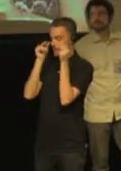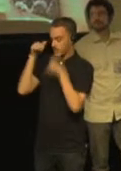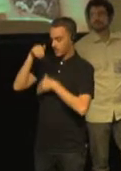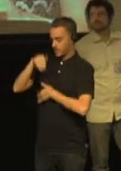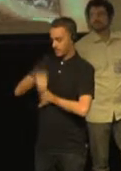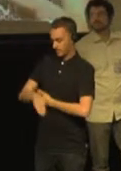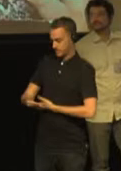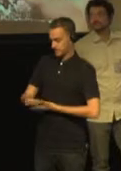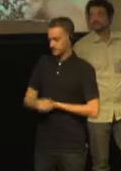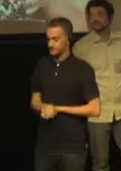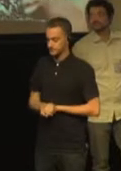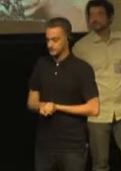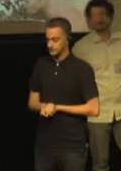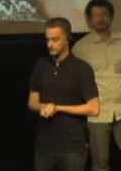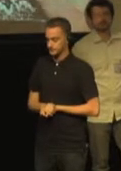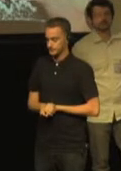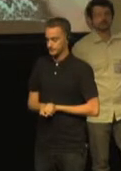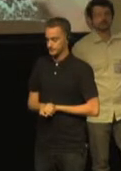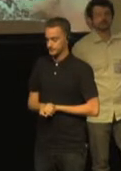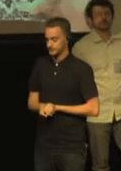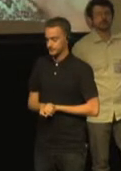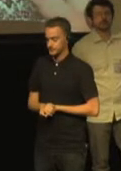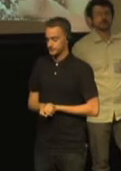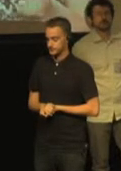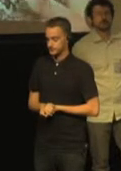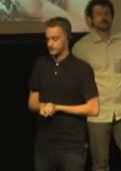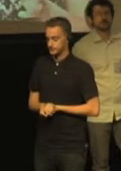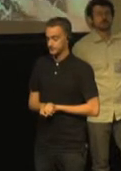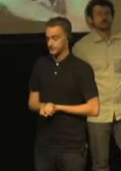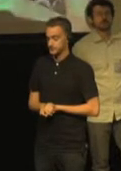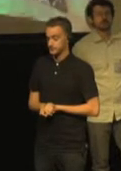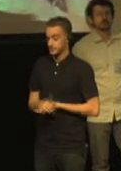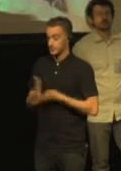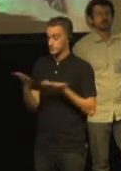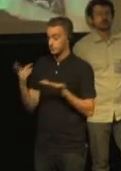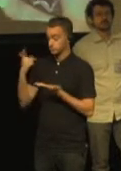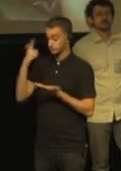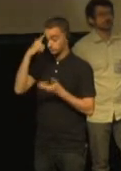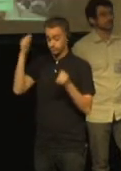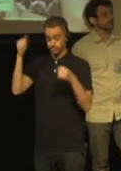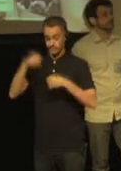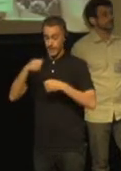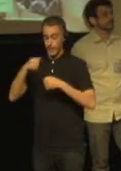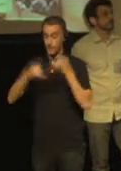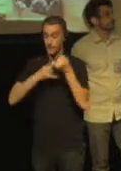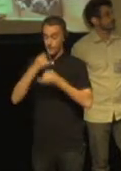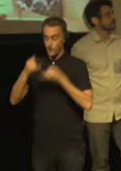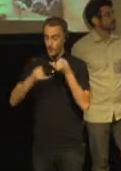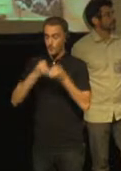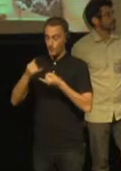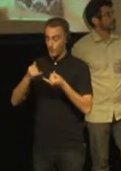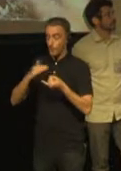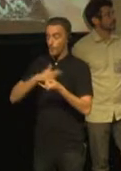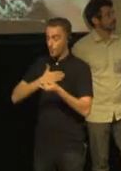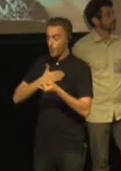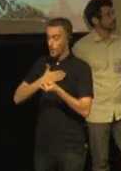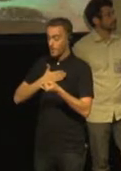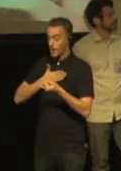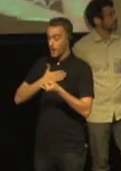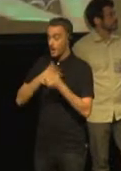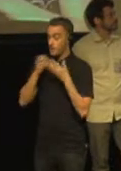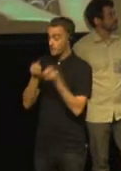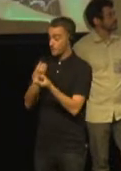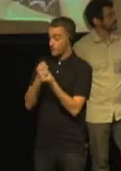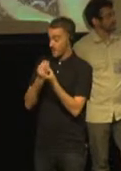65s. So we decided maybe these prevalence rates would be useful for our study. So we,